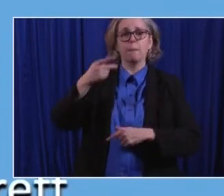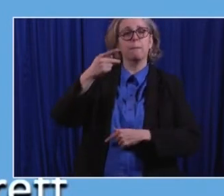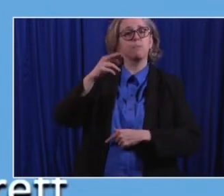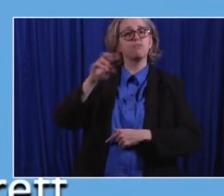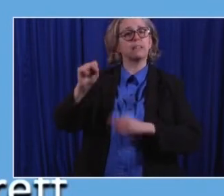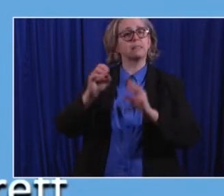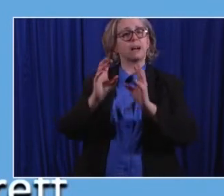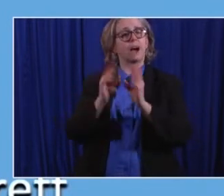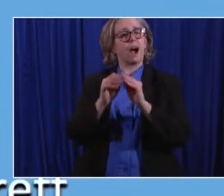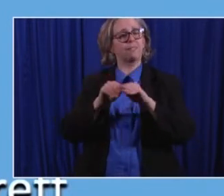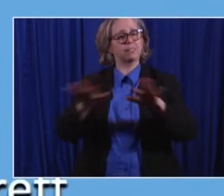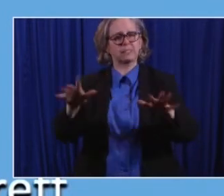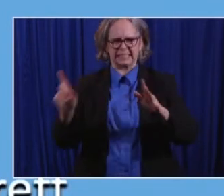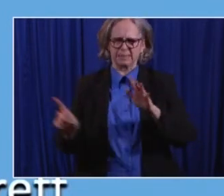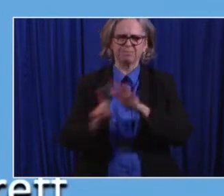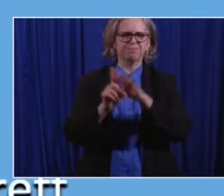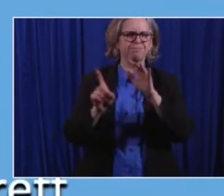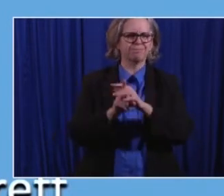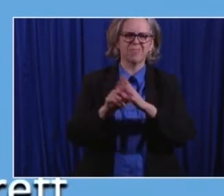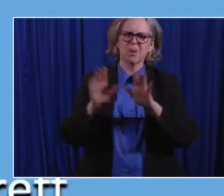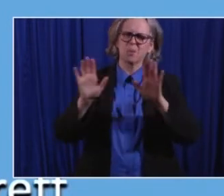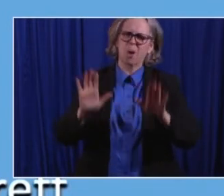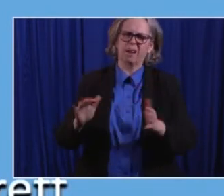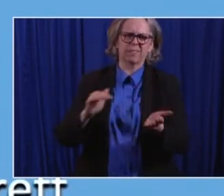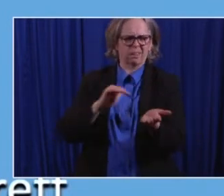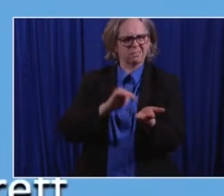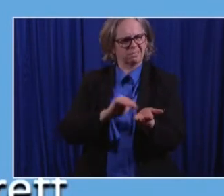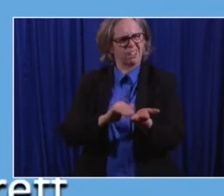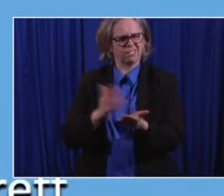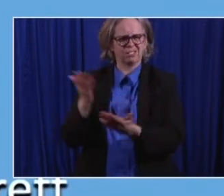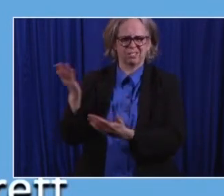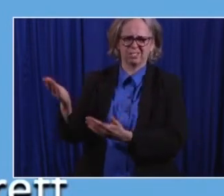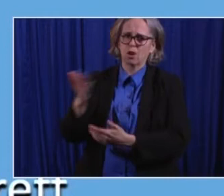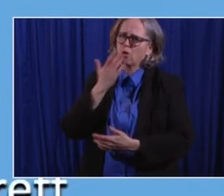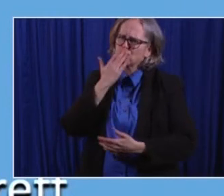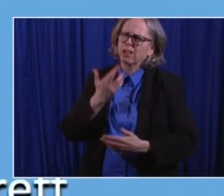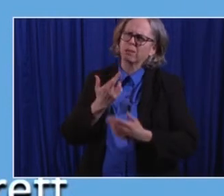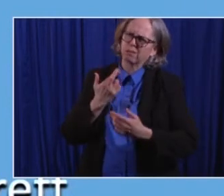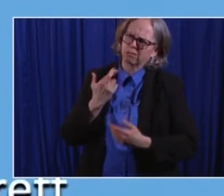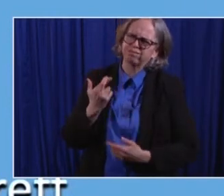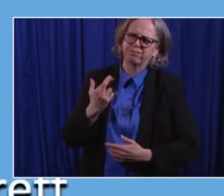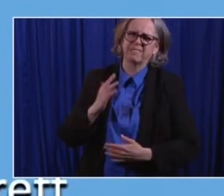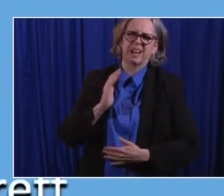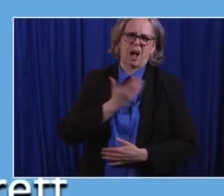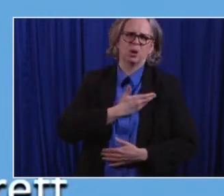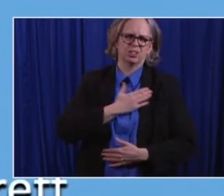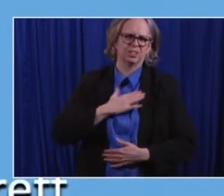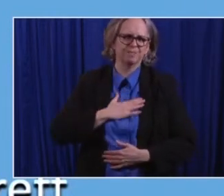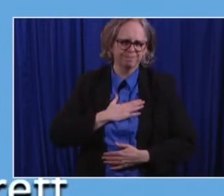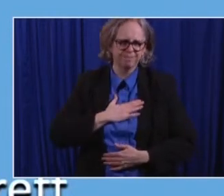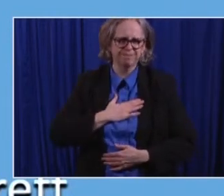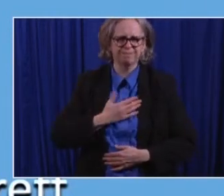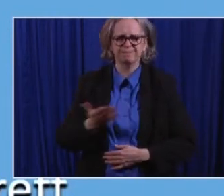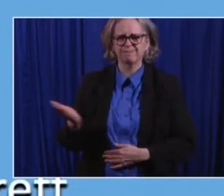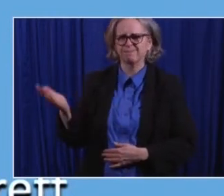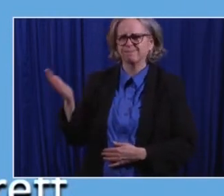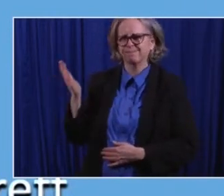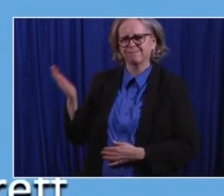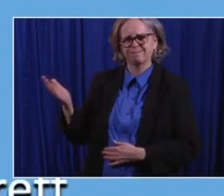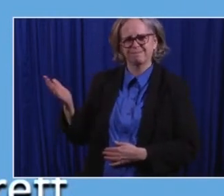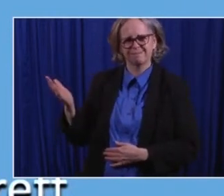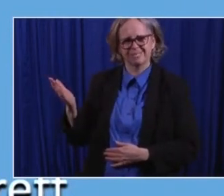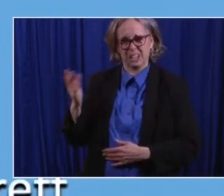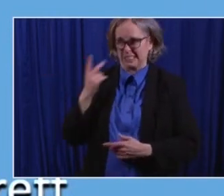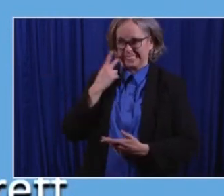wonderful physician, very good friend to our family. He's pictured here, Mr. Sherrod